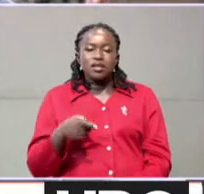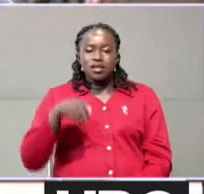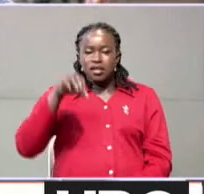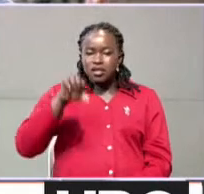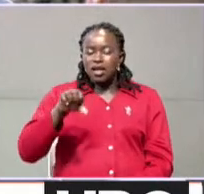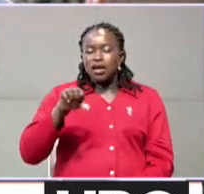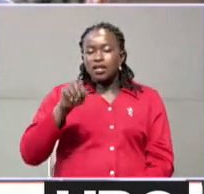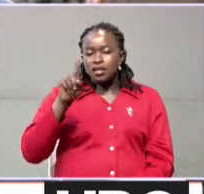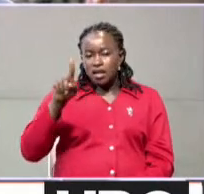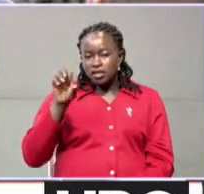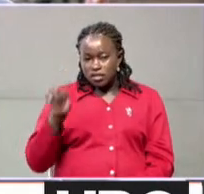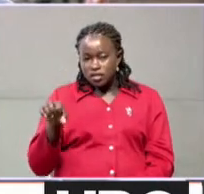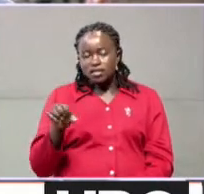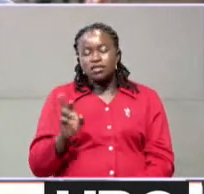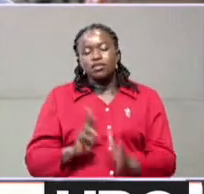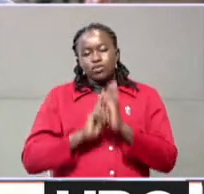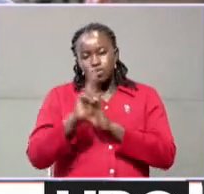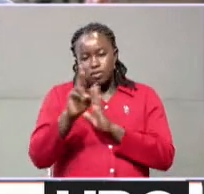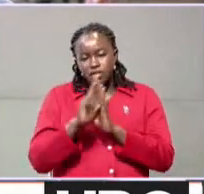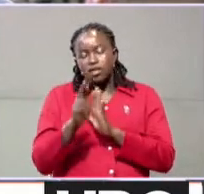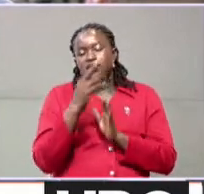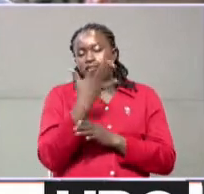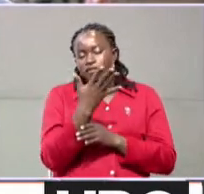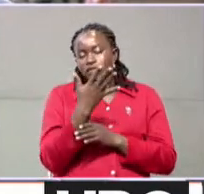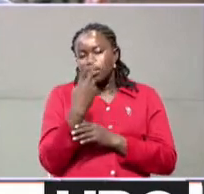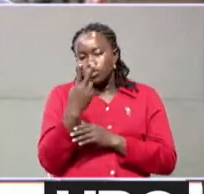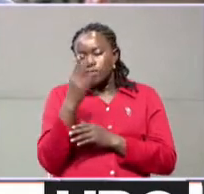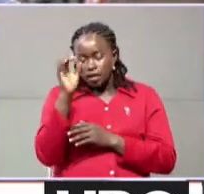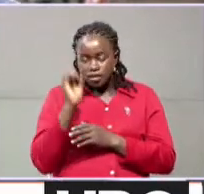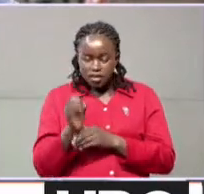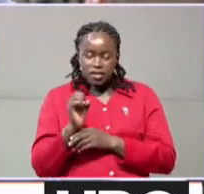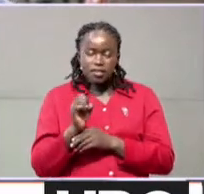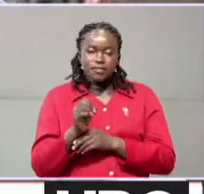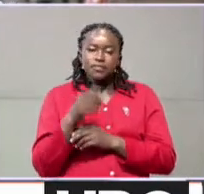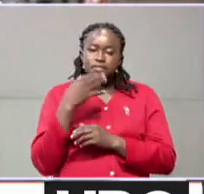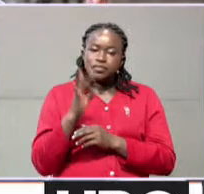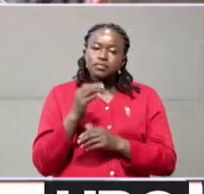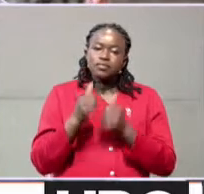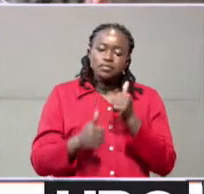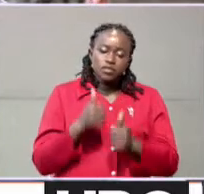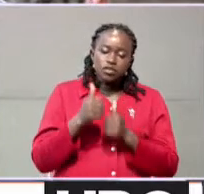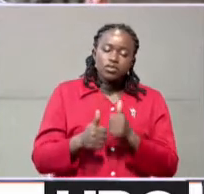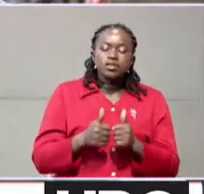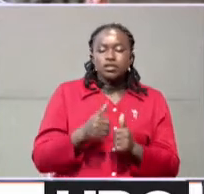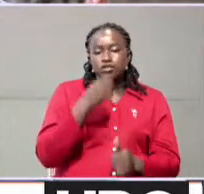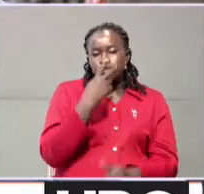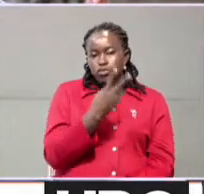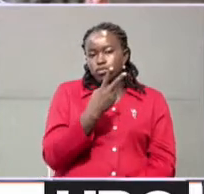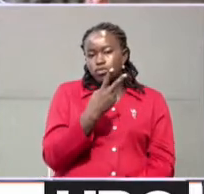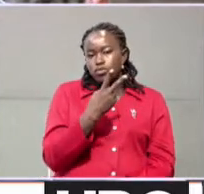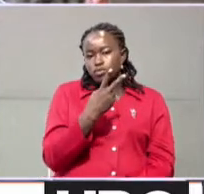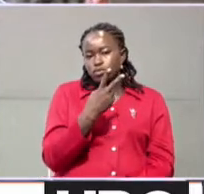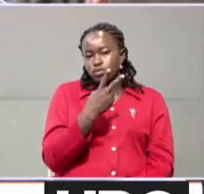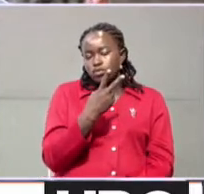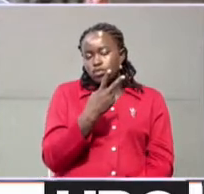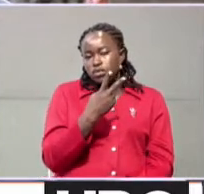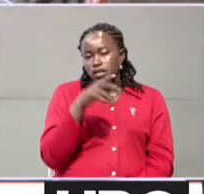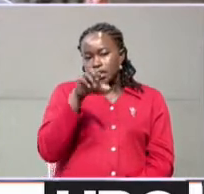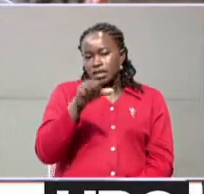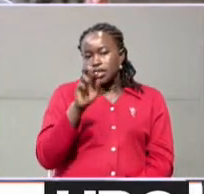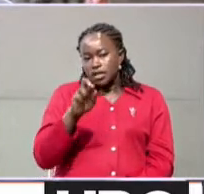9919 representing 52 percent of which 200 298